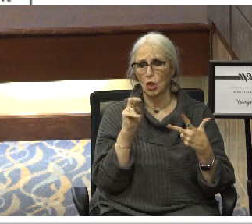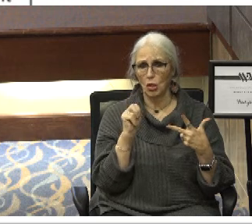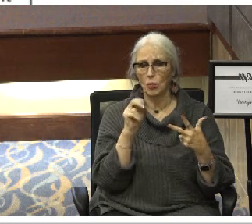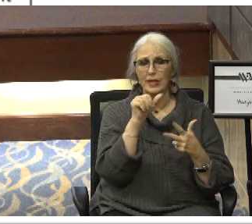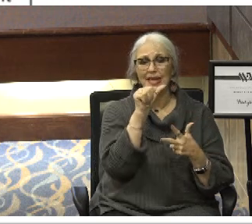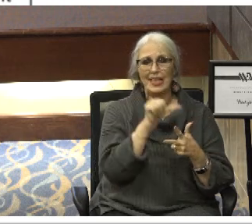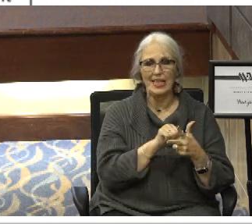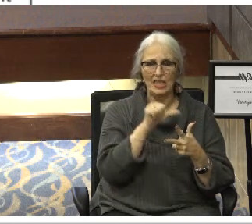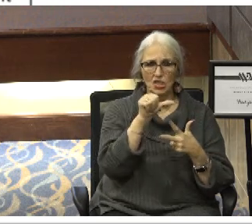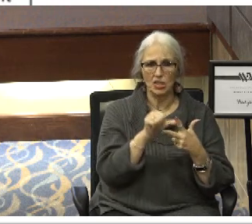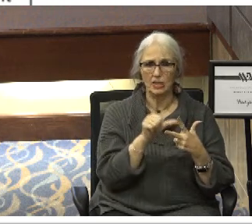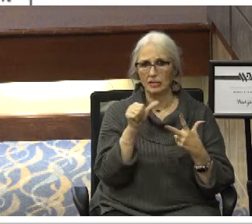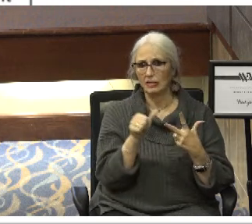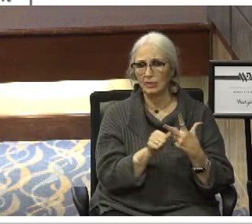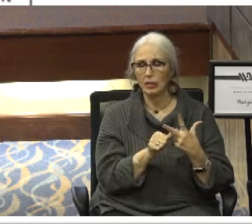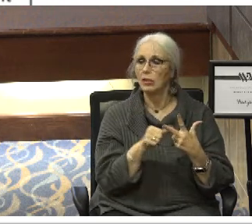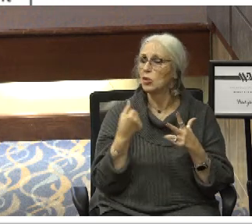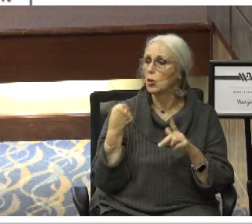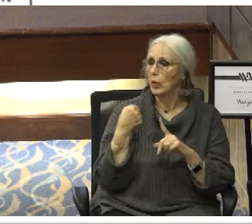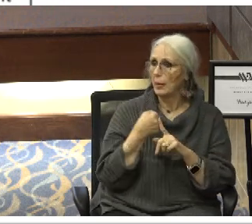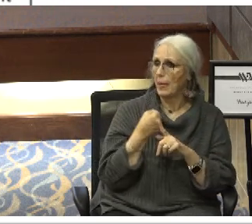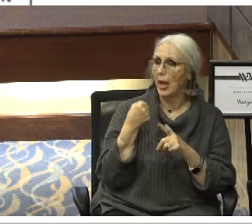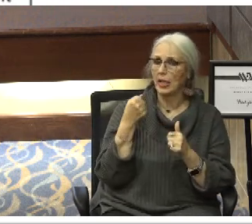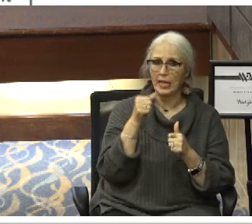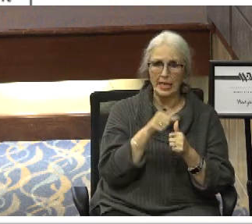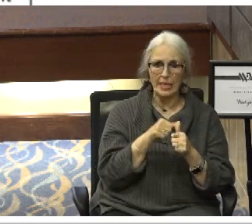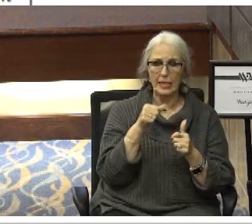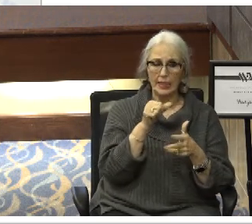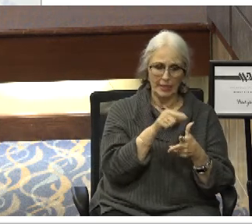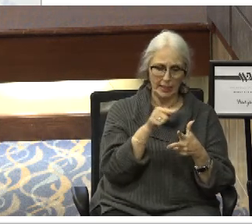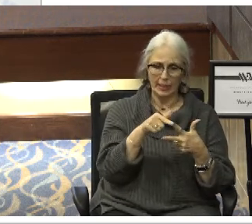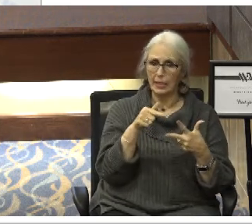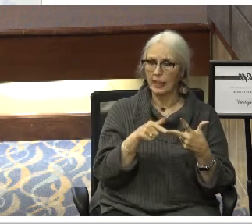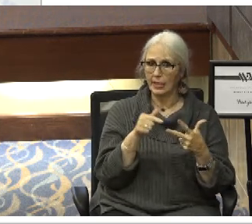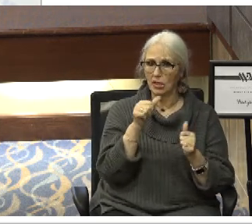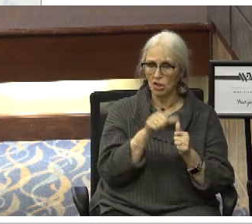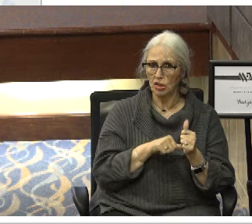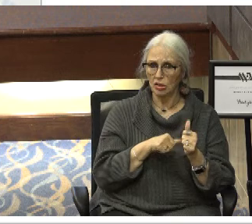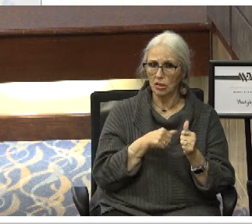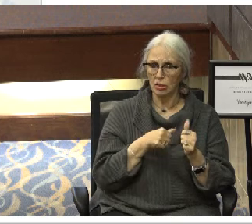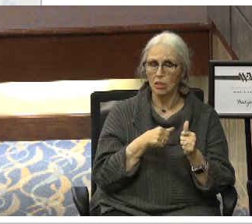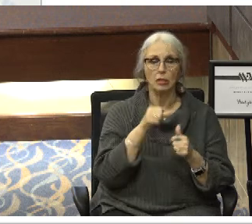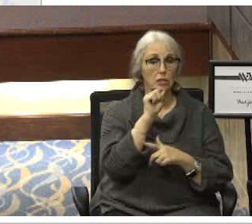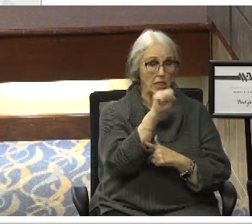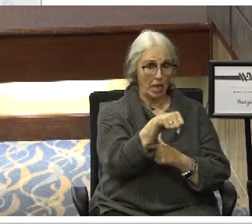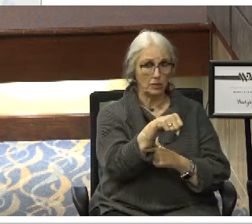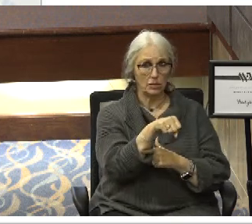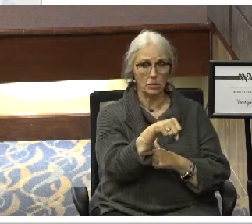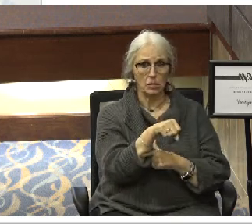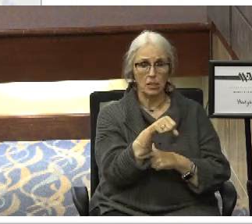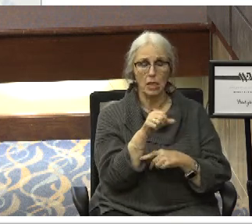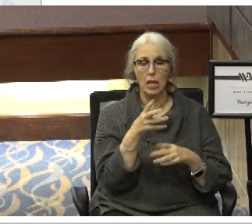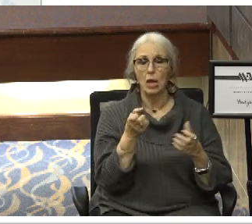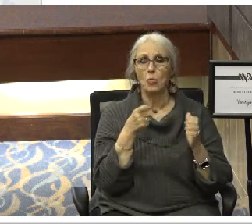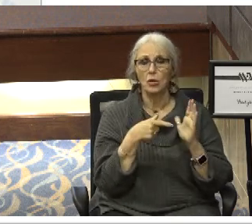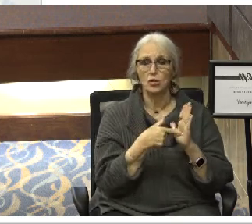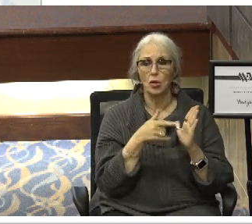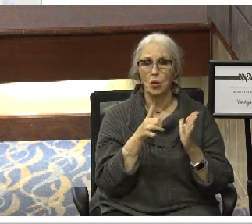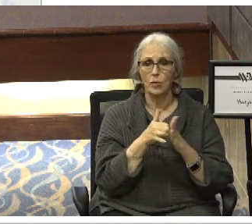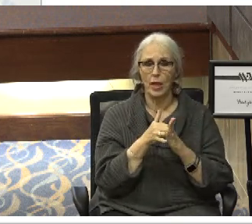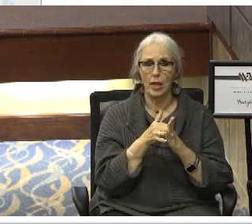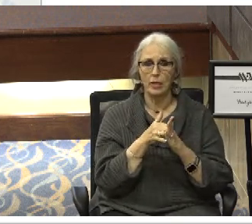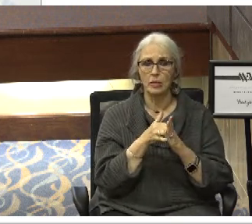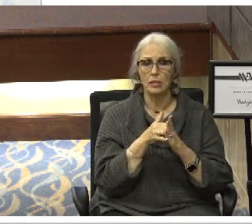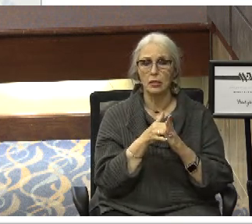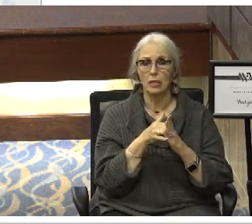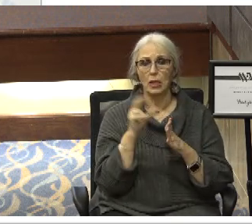So you're gonna unpack each of these as we go. Yeah, absolutely. Okay. And so I also wanted to comment that we came up on